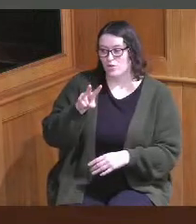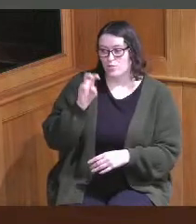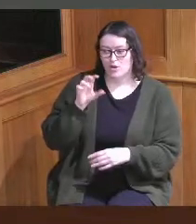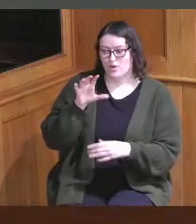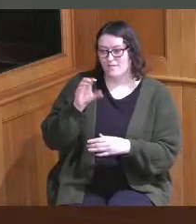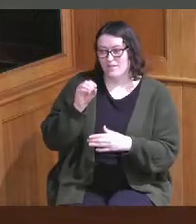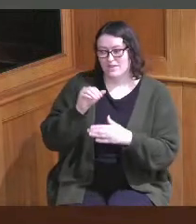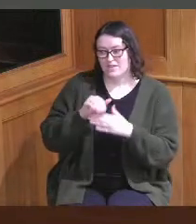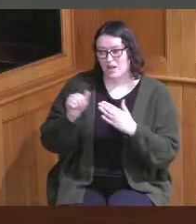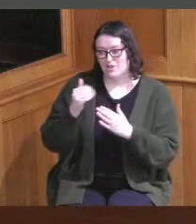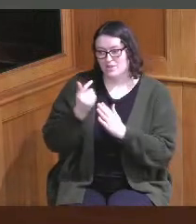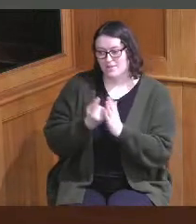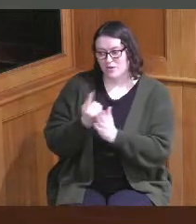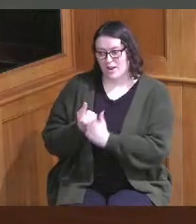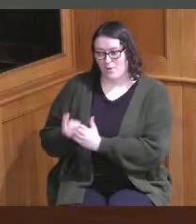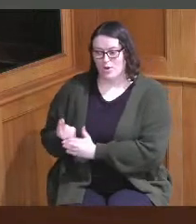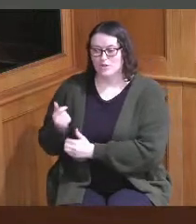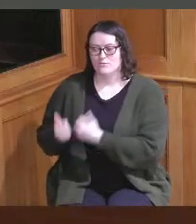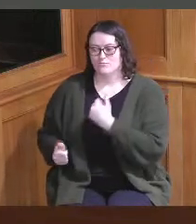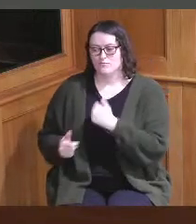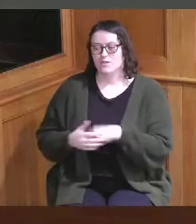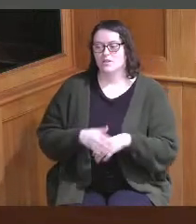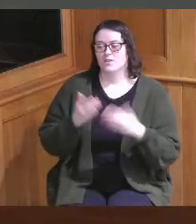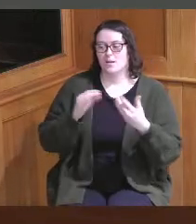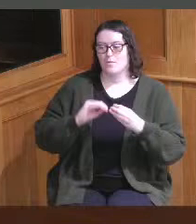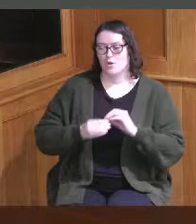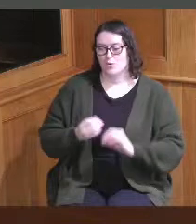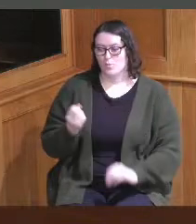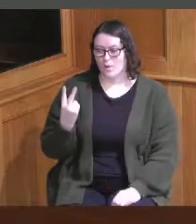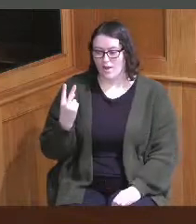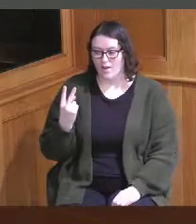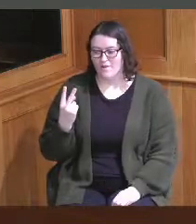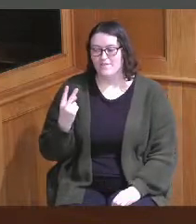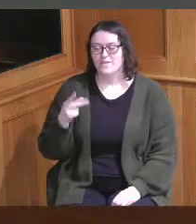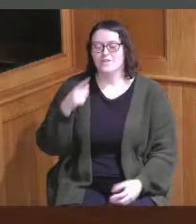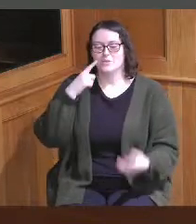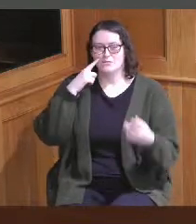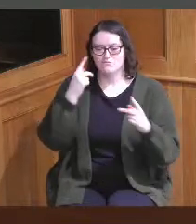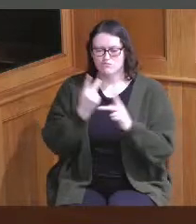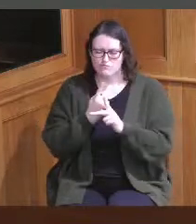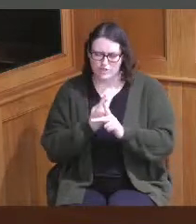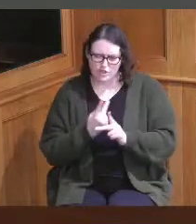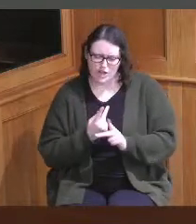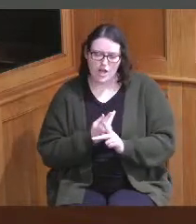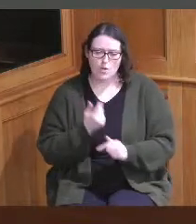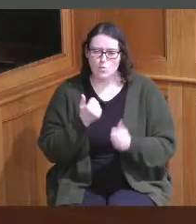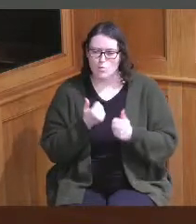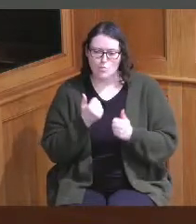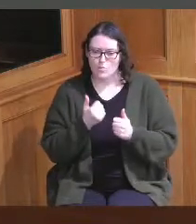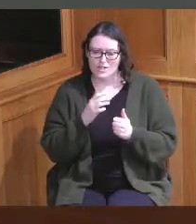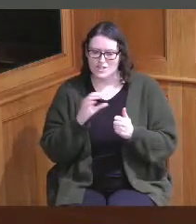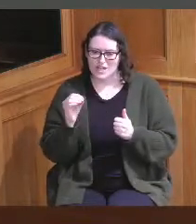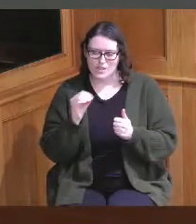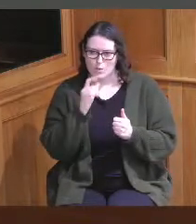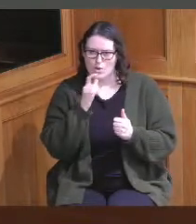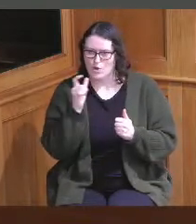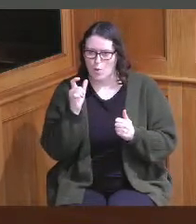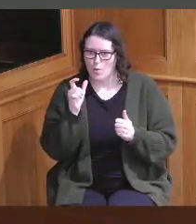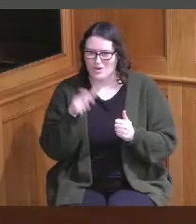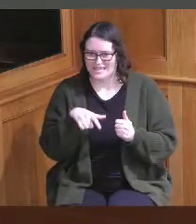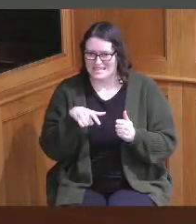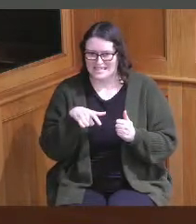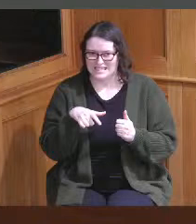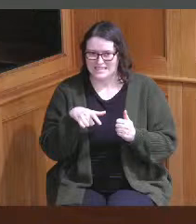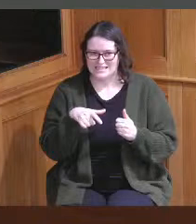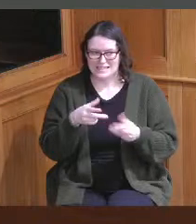hour. Item number 12 is a resolution determining that county-owned properties are no longer needed for public use and authorizing the